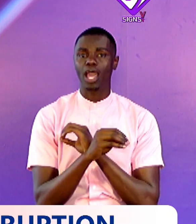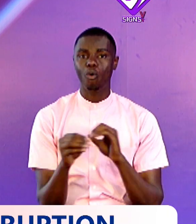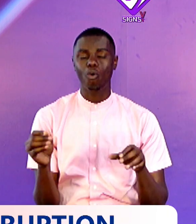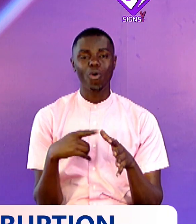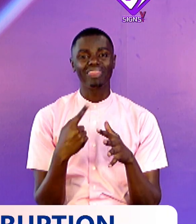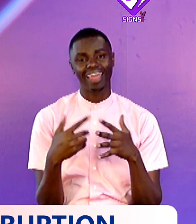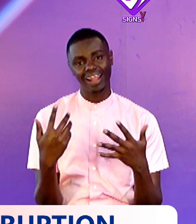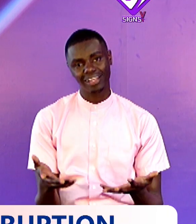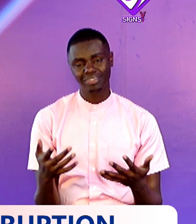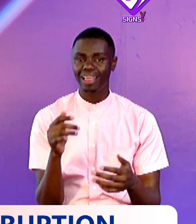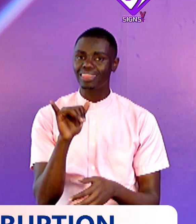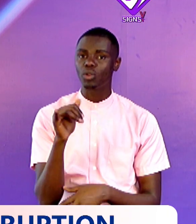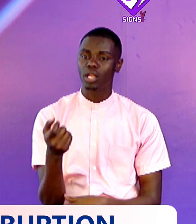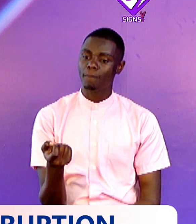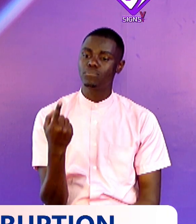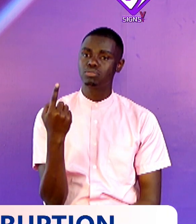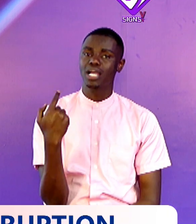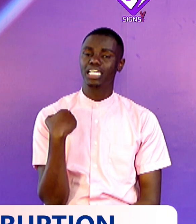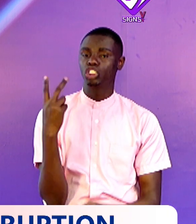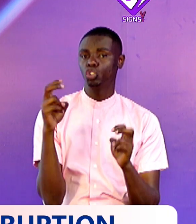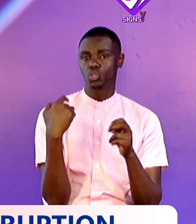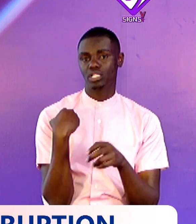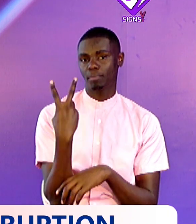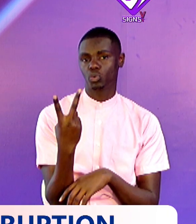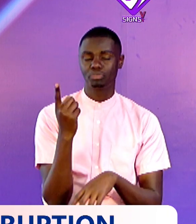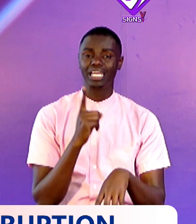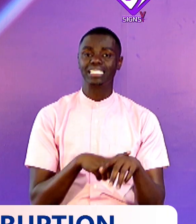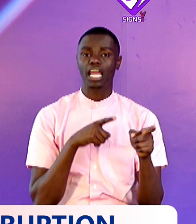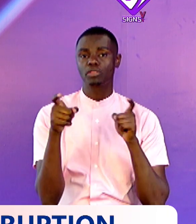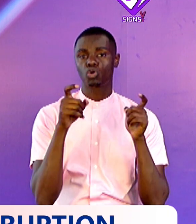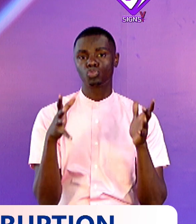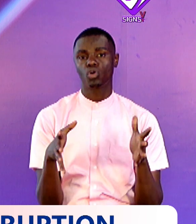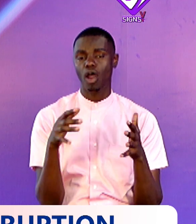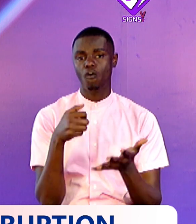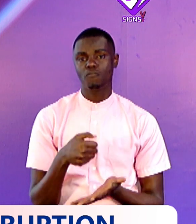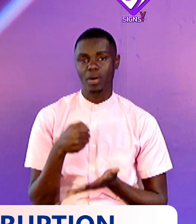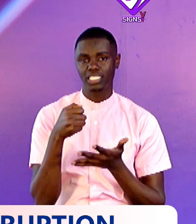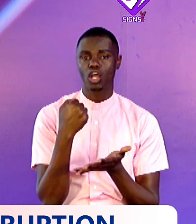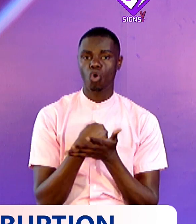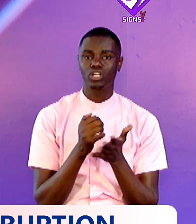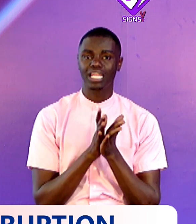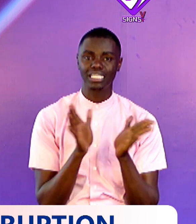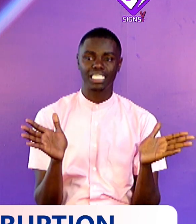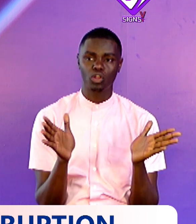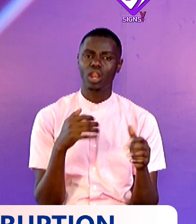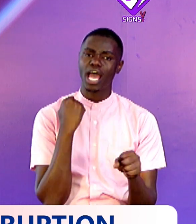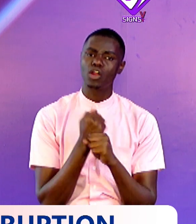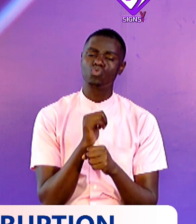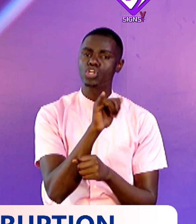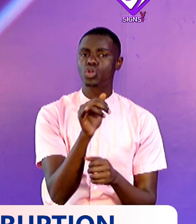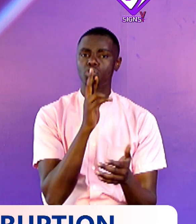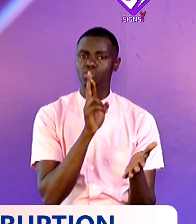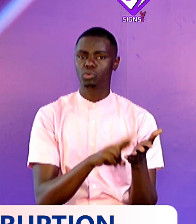brings in the issue number 2, because when the controller of budget, the auditor general are doing those